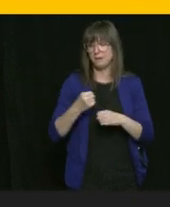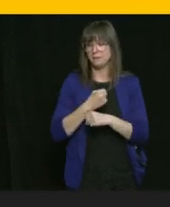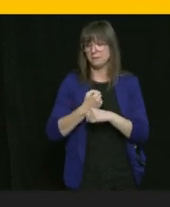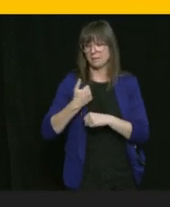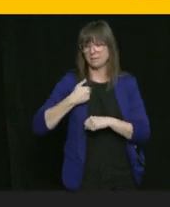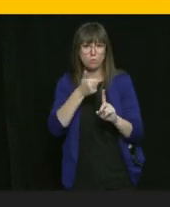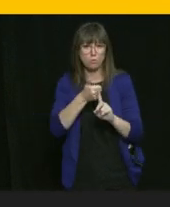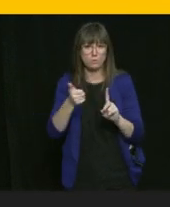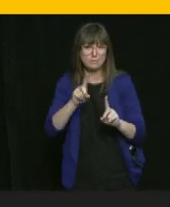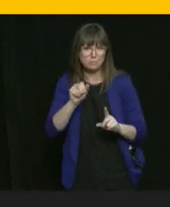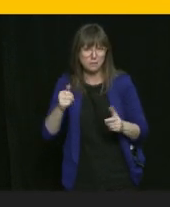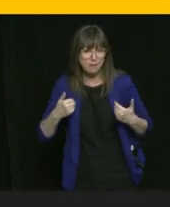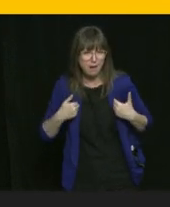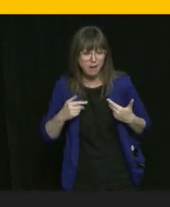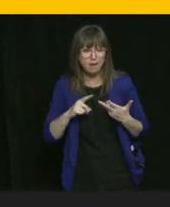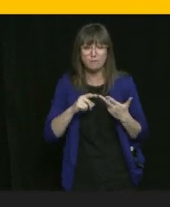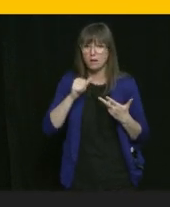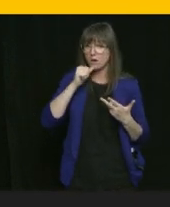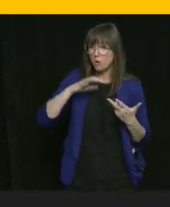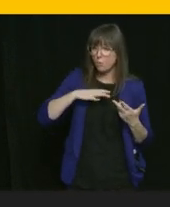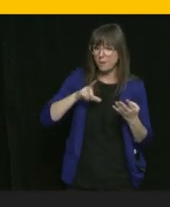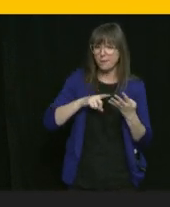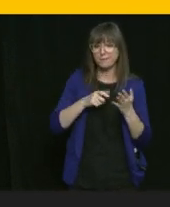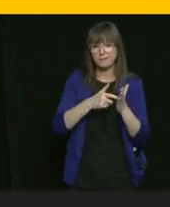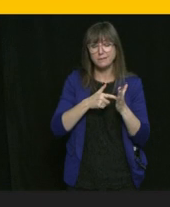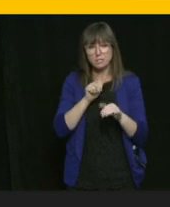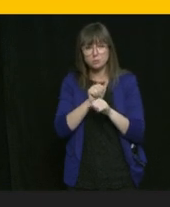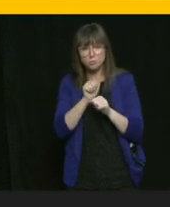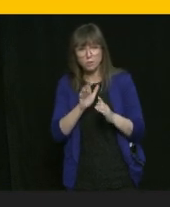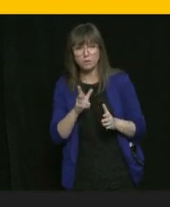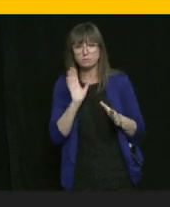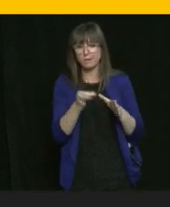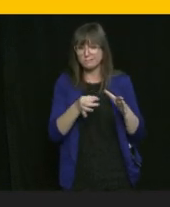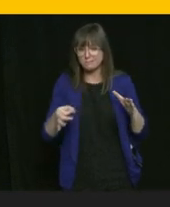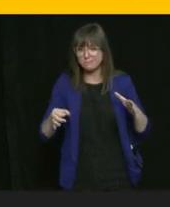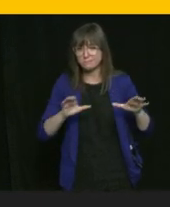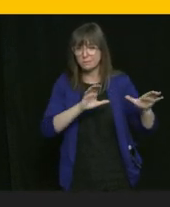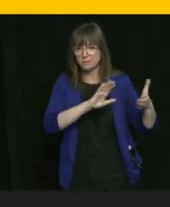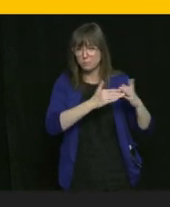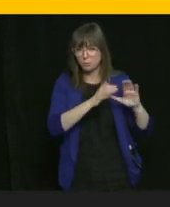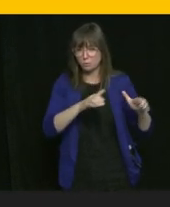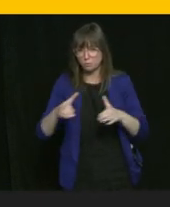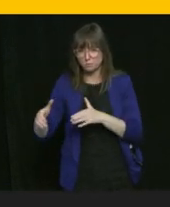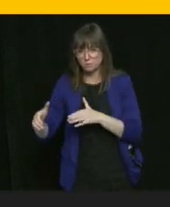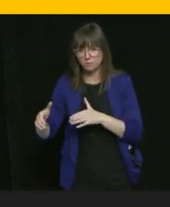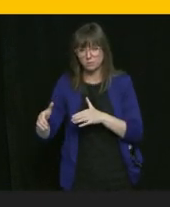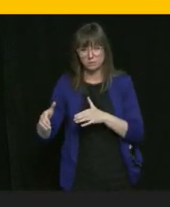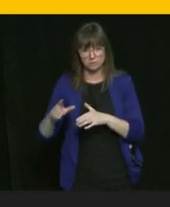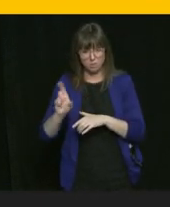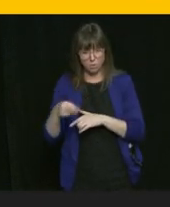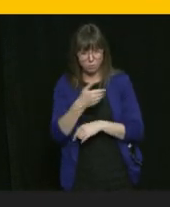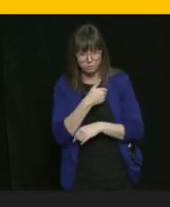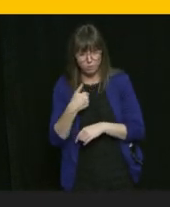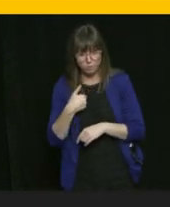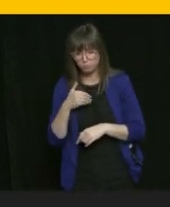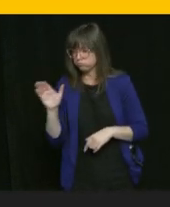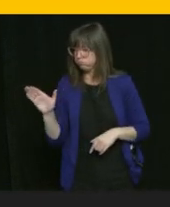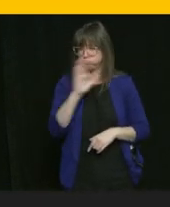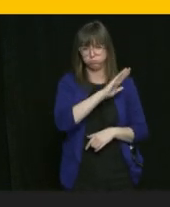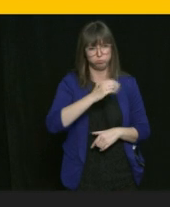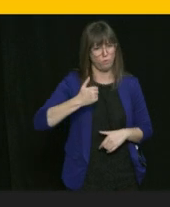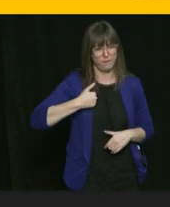week indicates essential workers and racialized populations. This is a Canada-wide issue. A Statistics